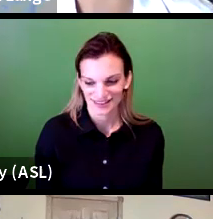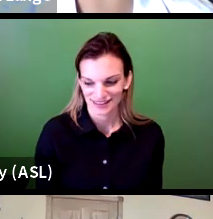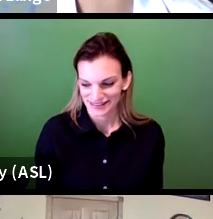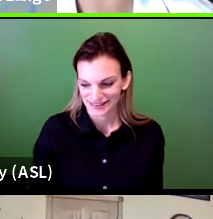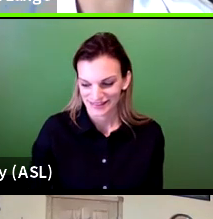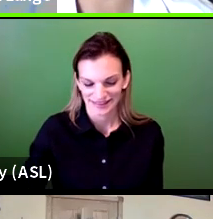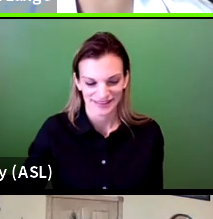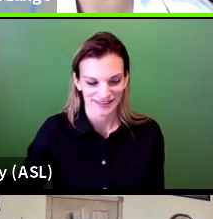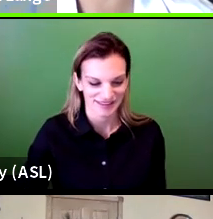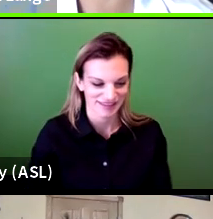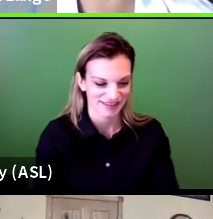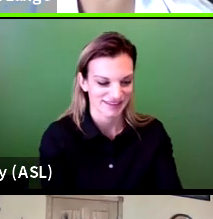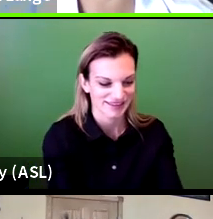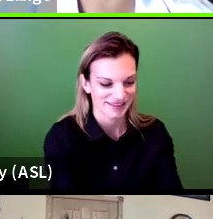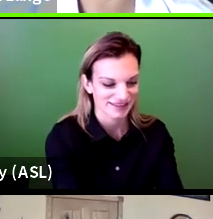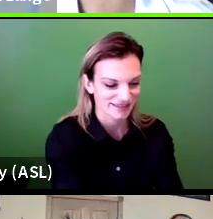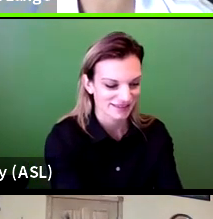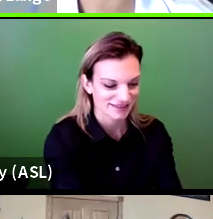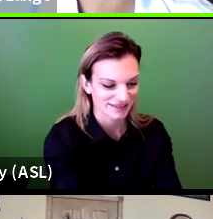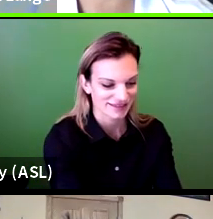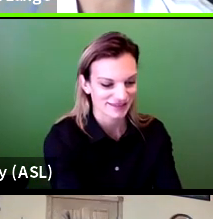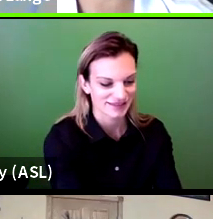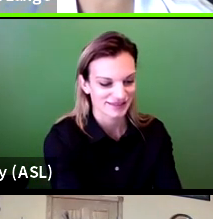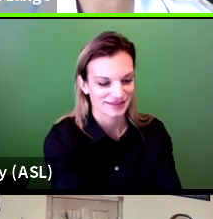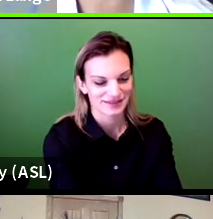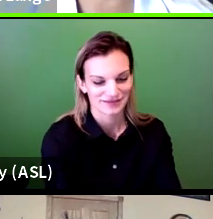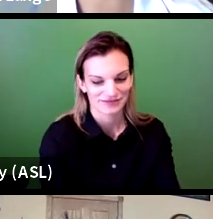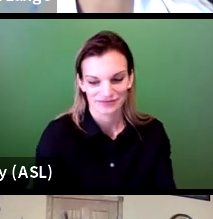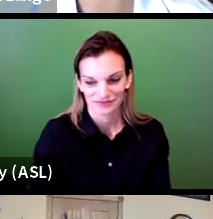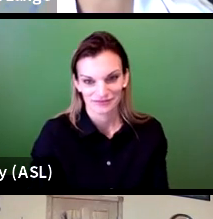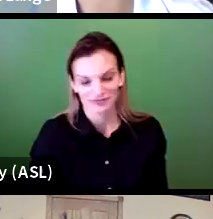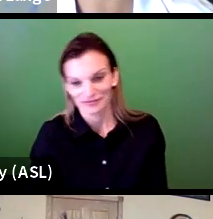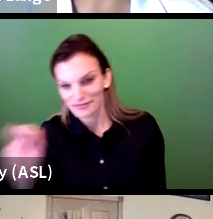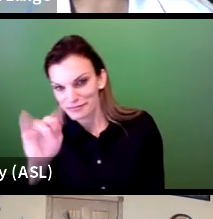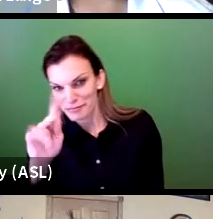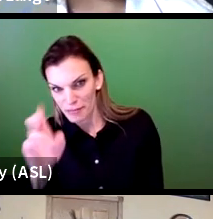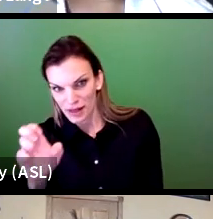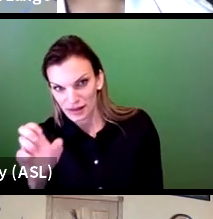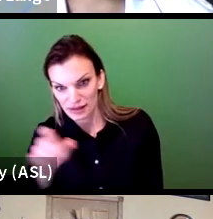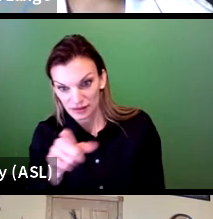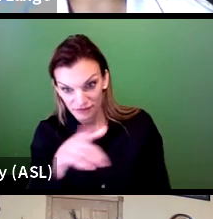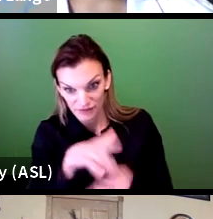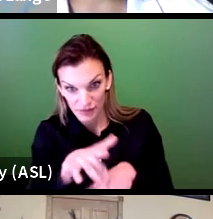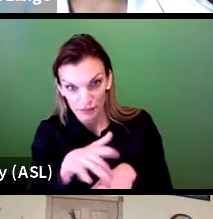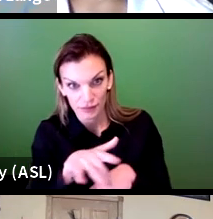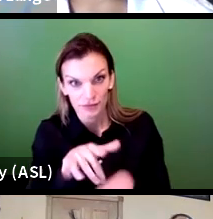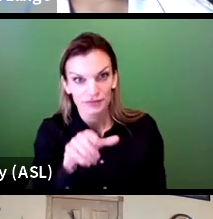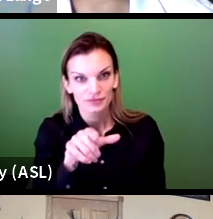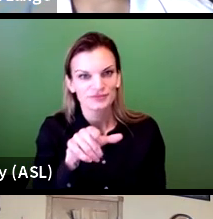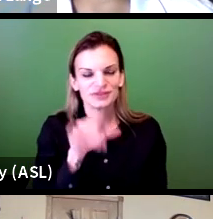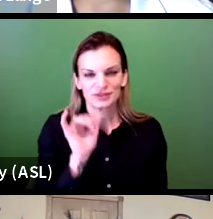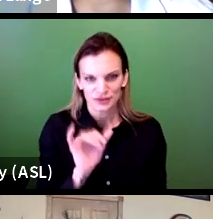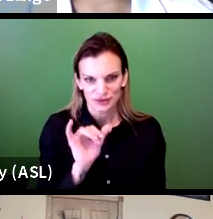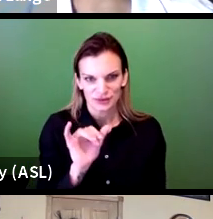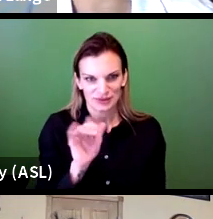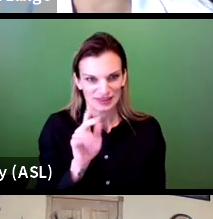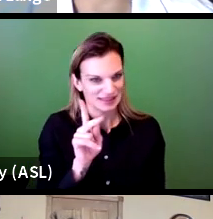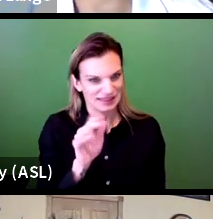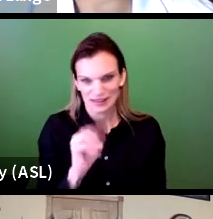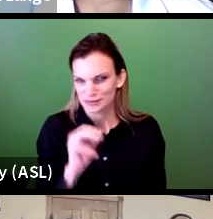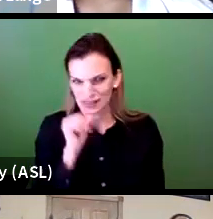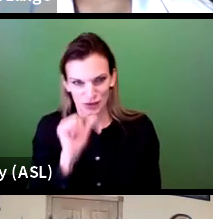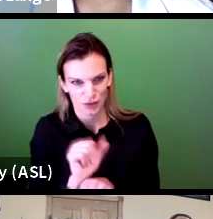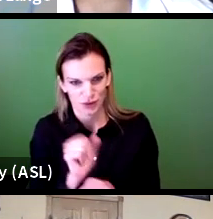So is Mike available? Mike Brady. I am. Camera's not working at the moment, but